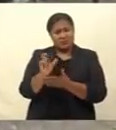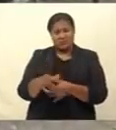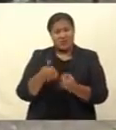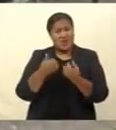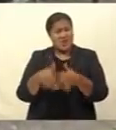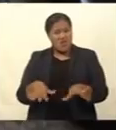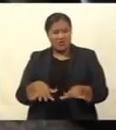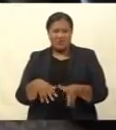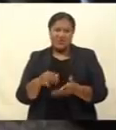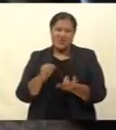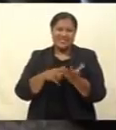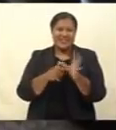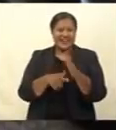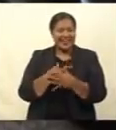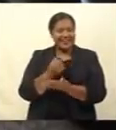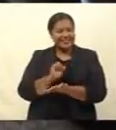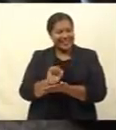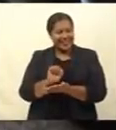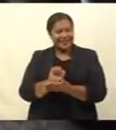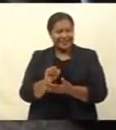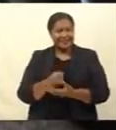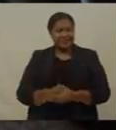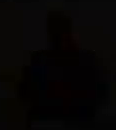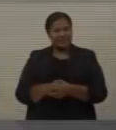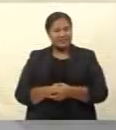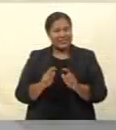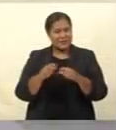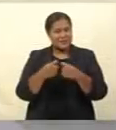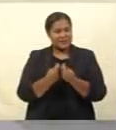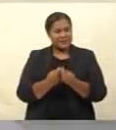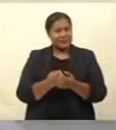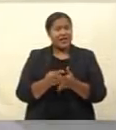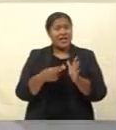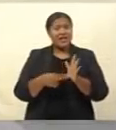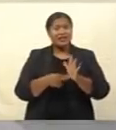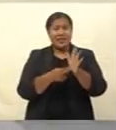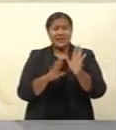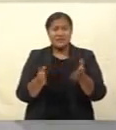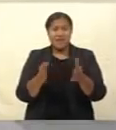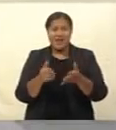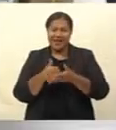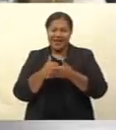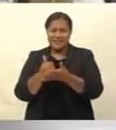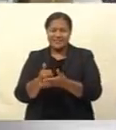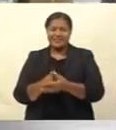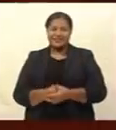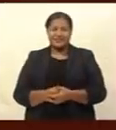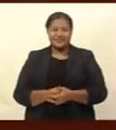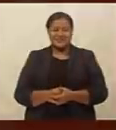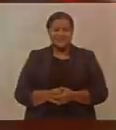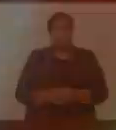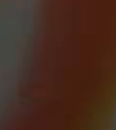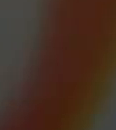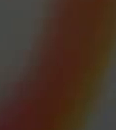Saturday sales. Jeshulal, FBC News. And Nadi players assisted. This and more coming up.